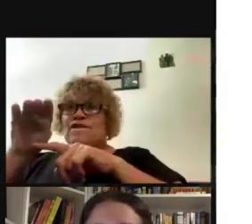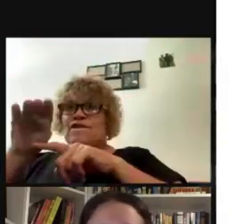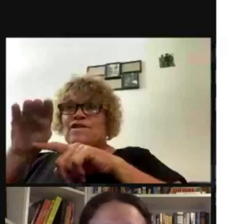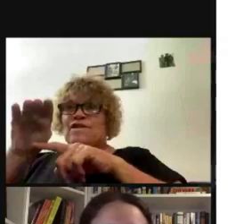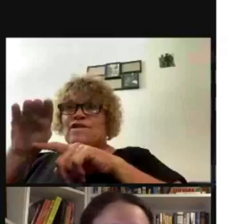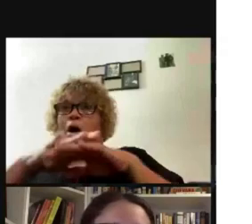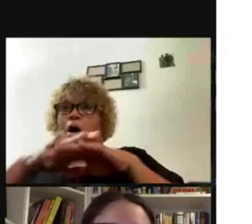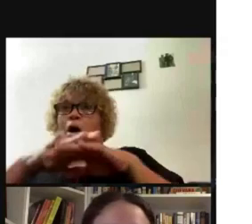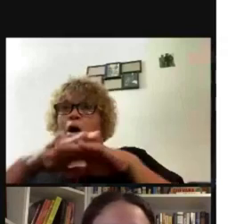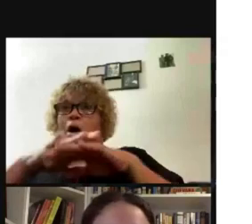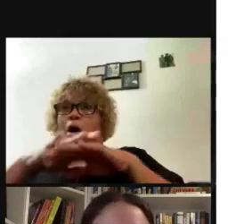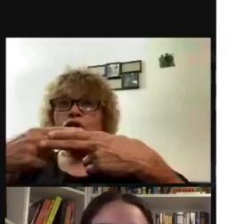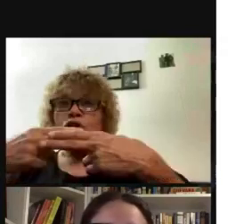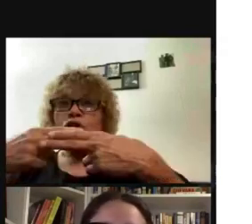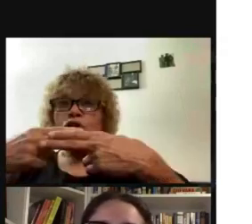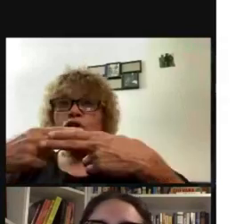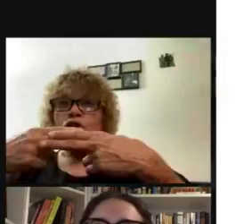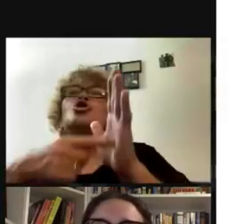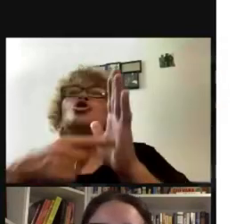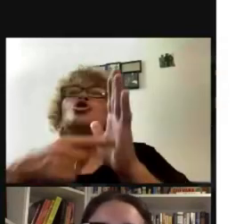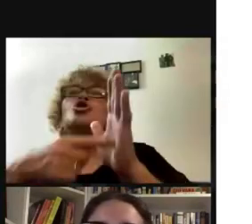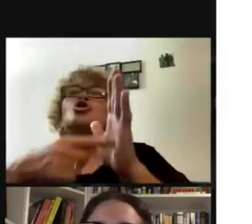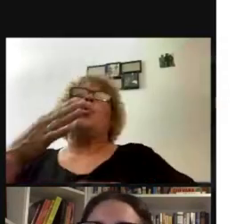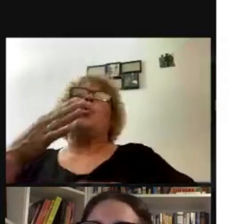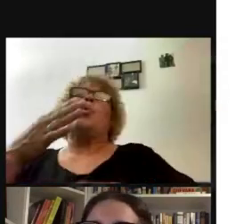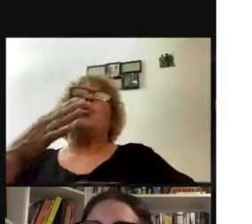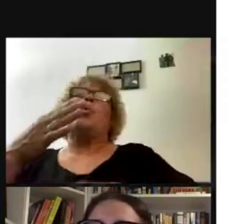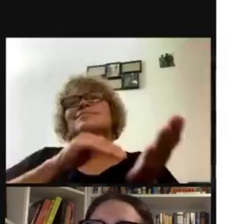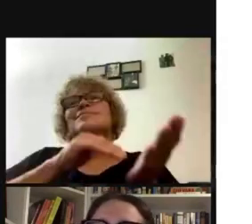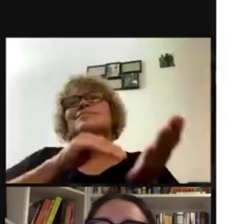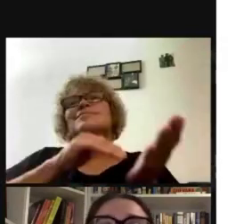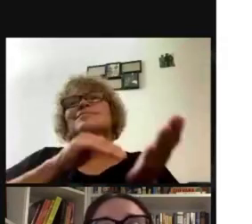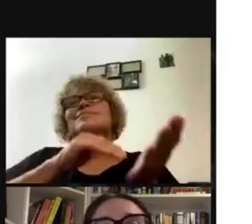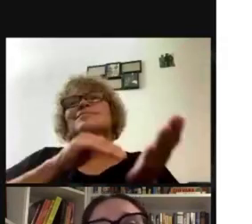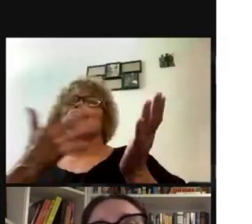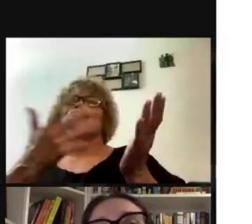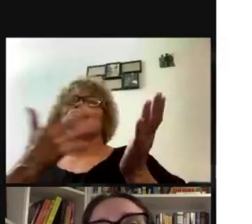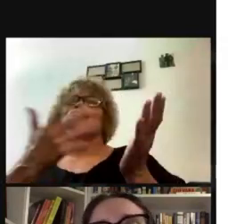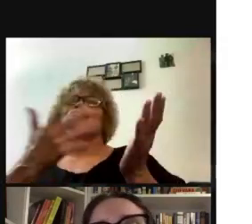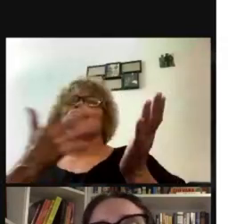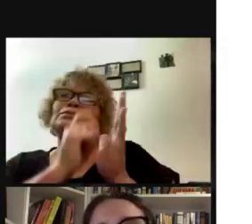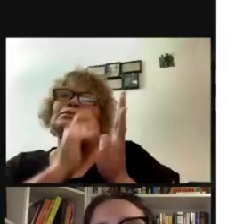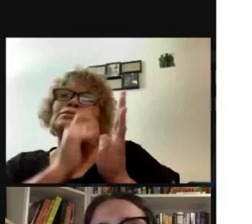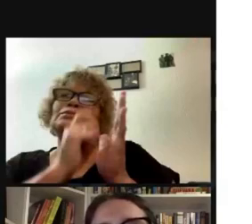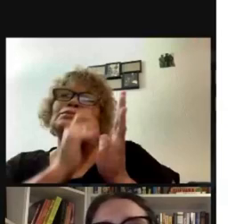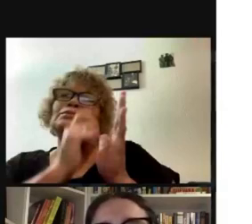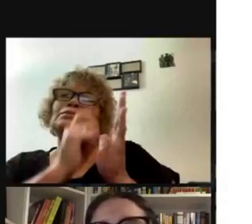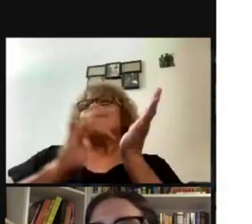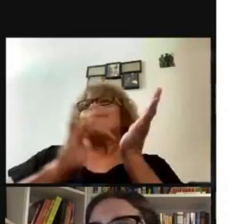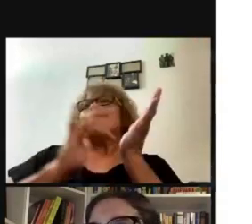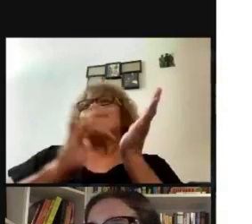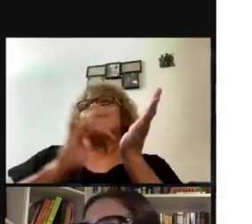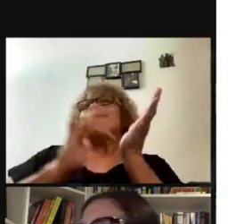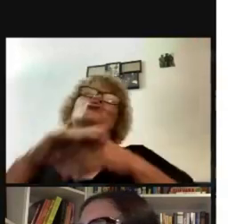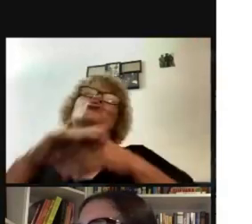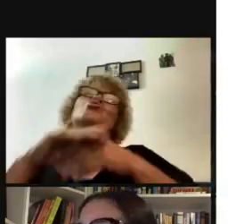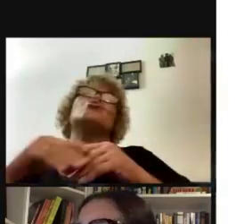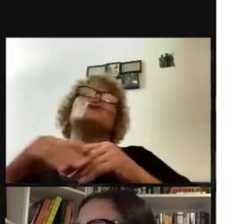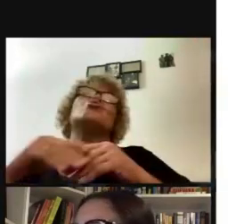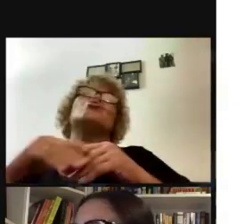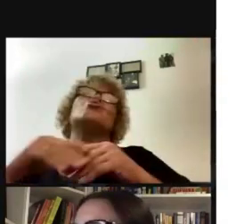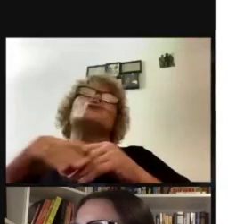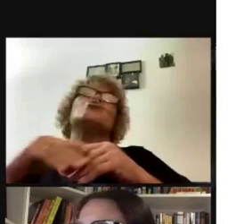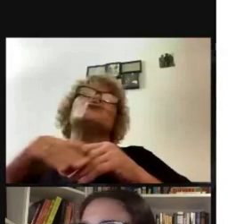which reveal the ways that clinicians kind of built these medical narratives to justify sterilizing